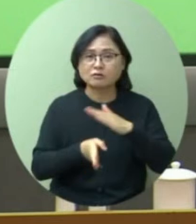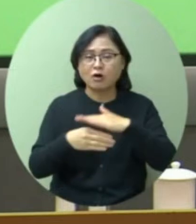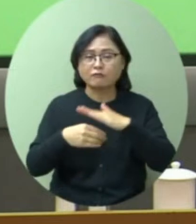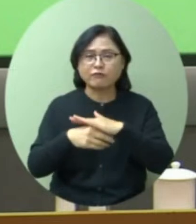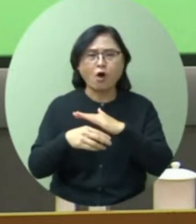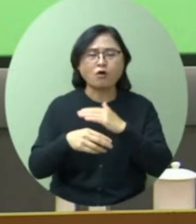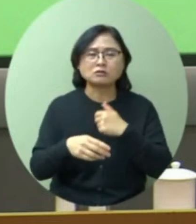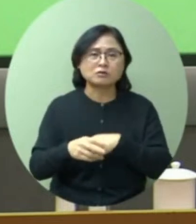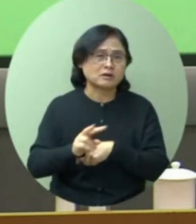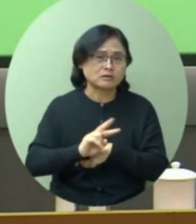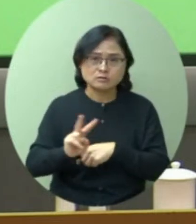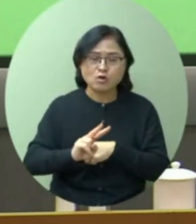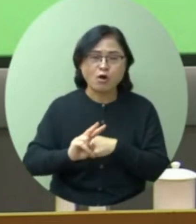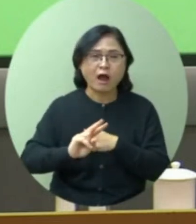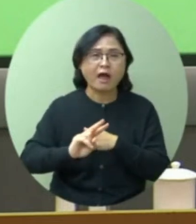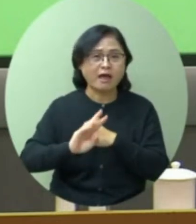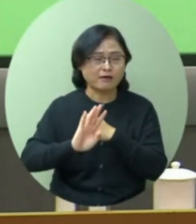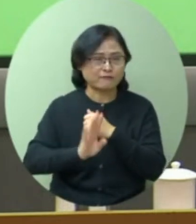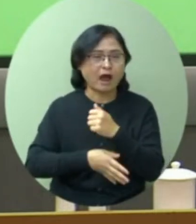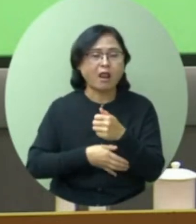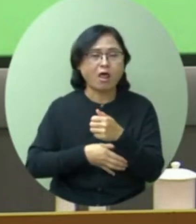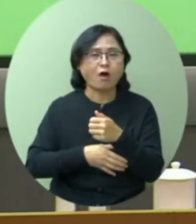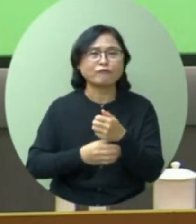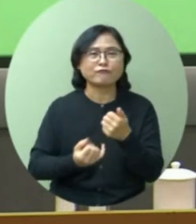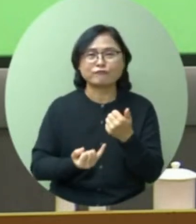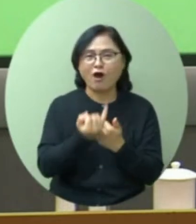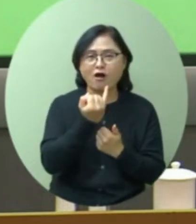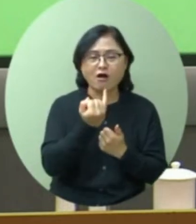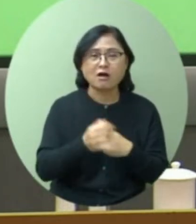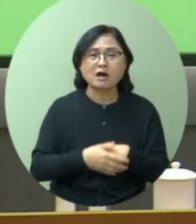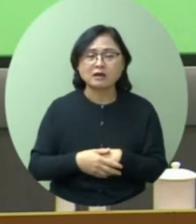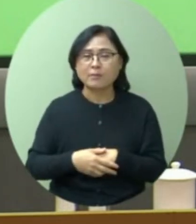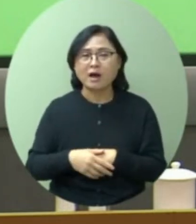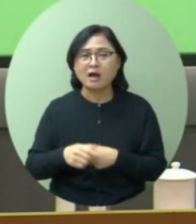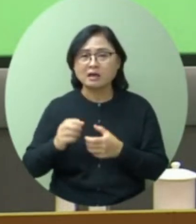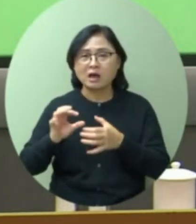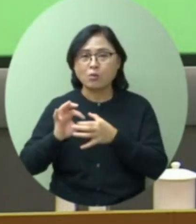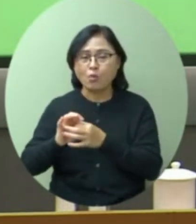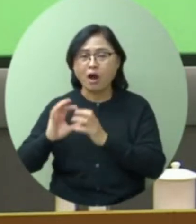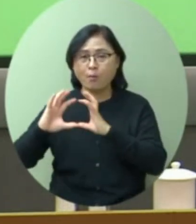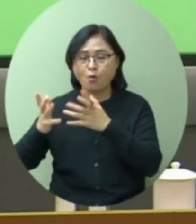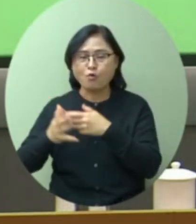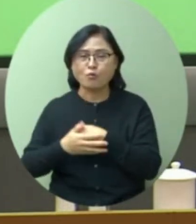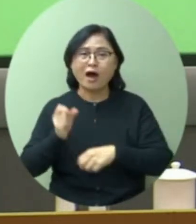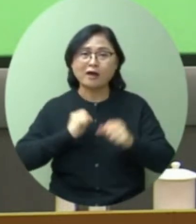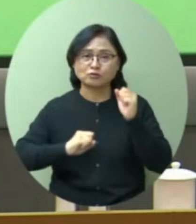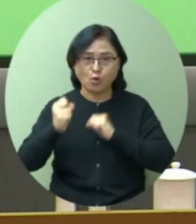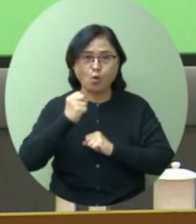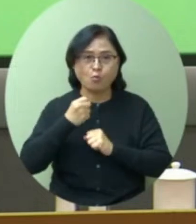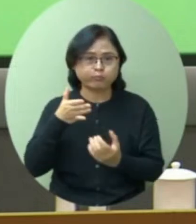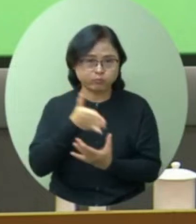up the enforcement in concert with the new policy of